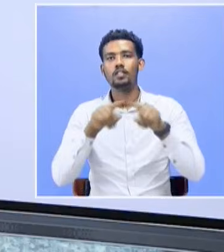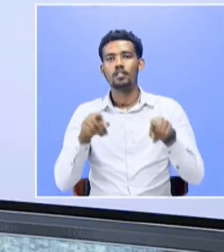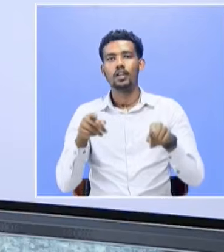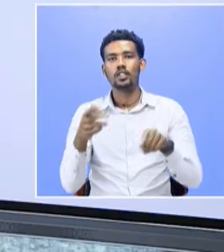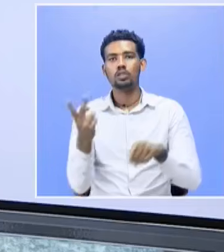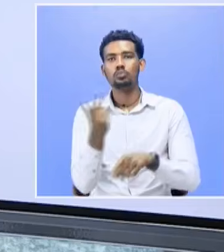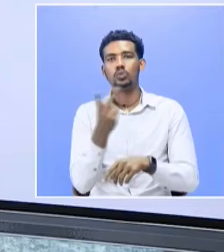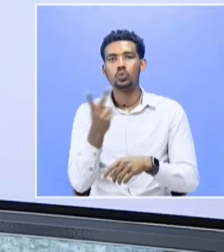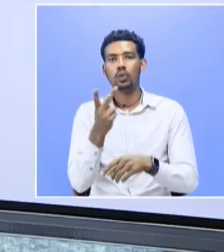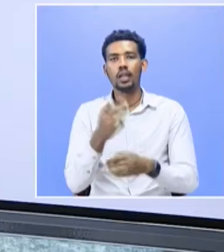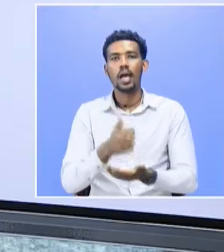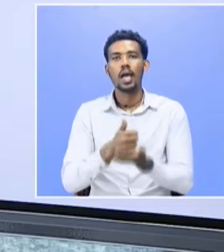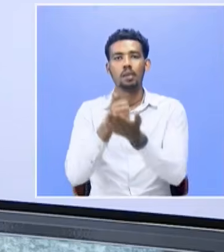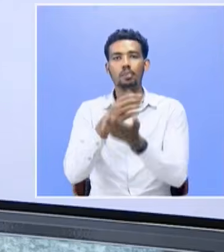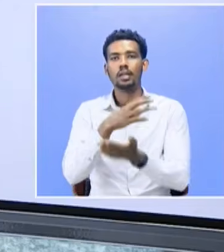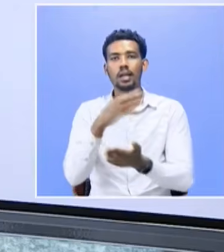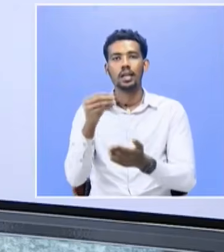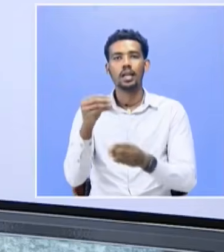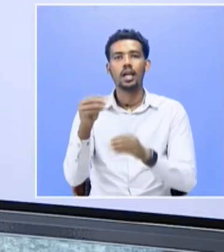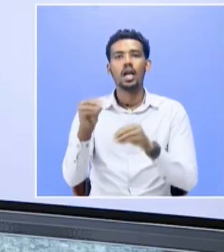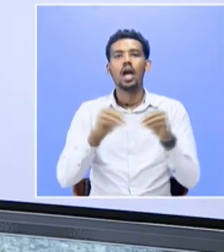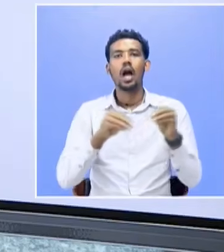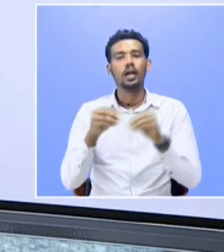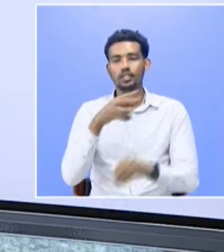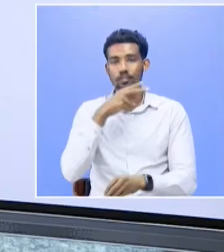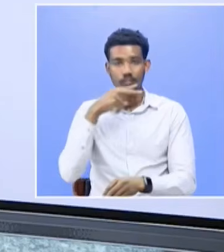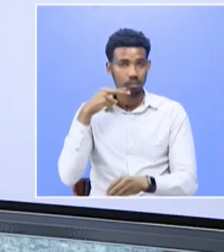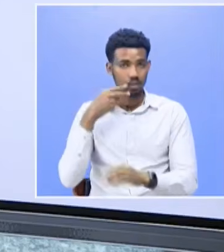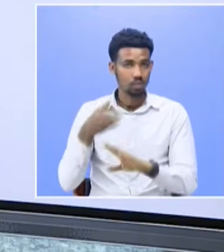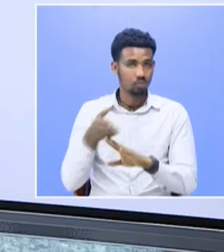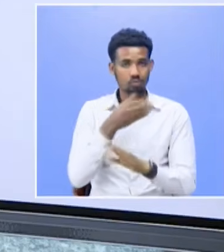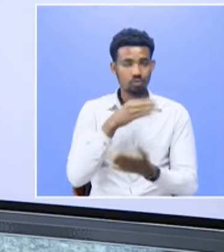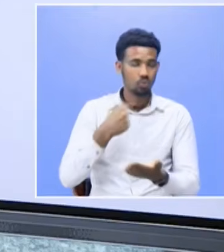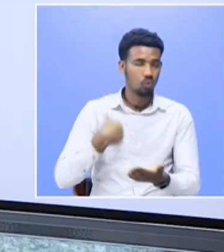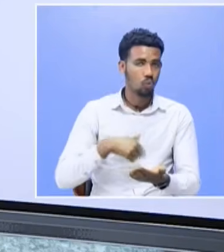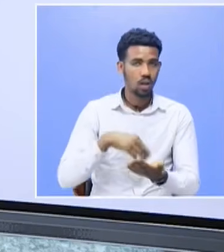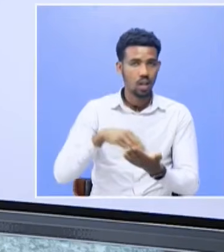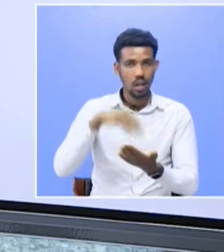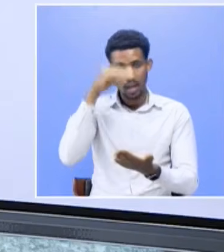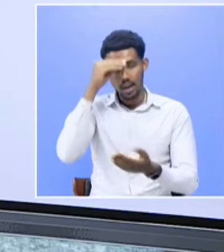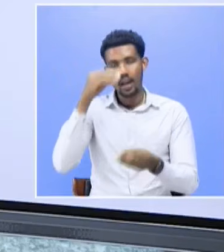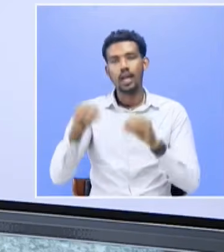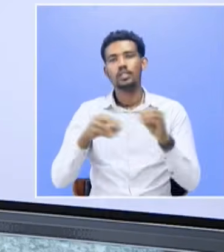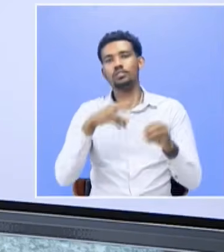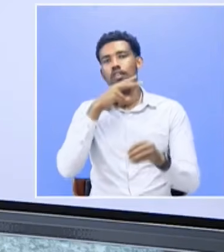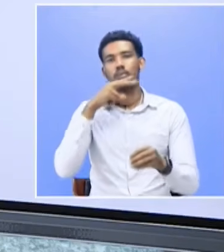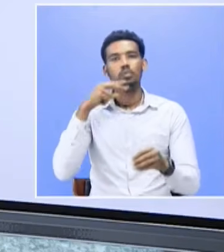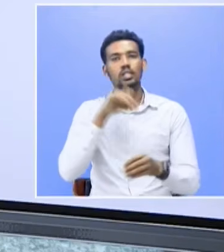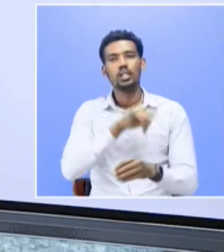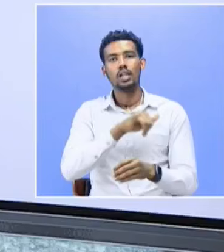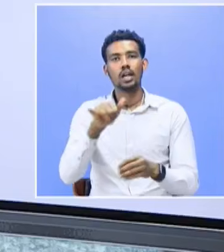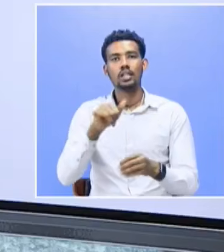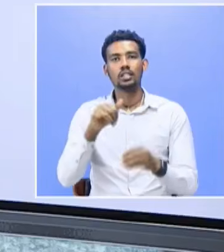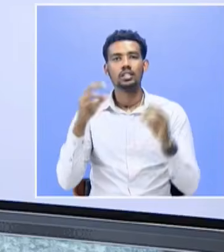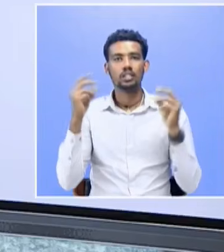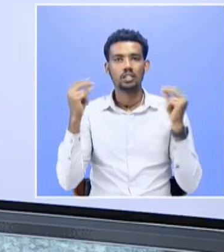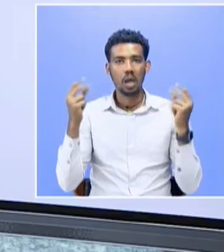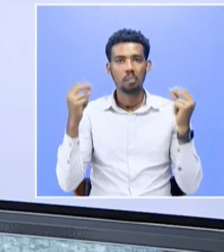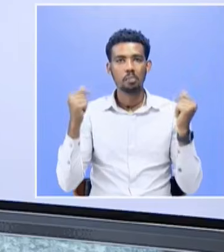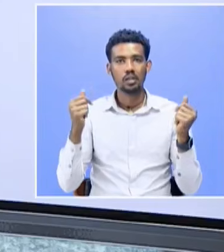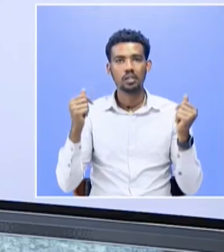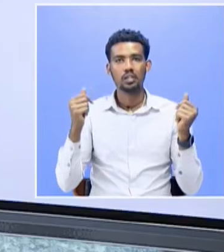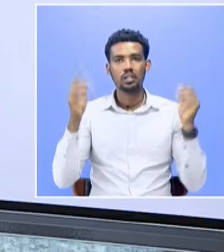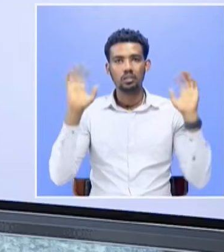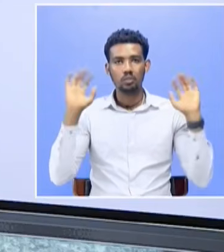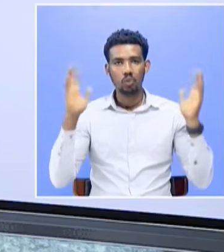between helping and action verbs. In the previous time, we will learn about action verbs like snapping, clapping,